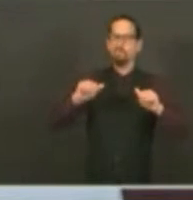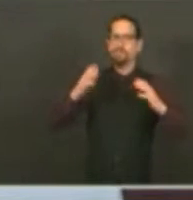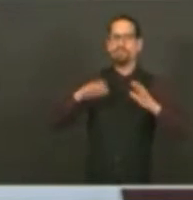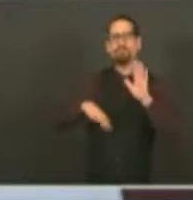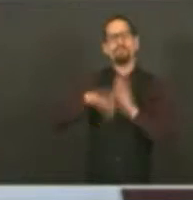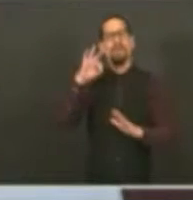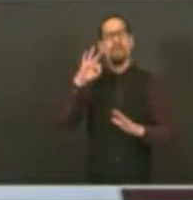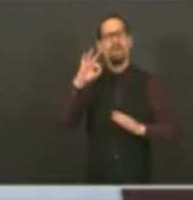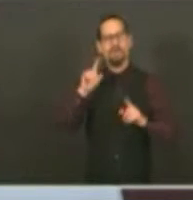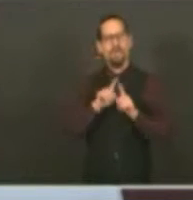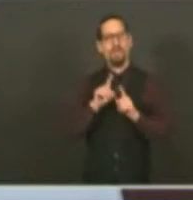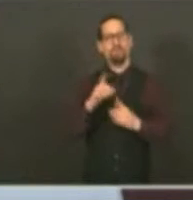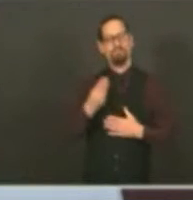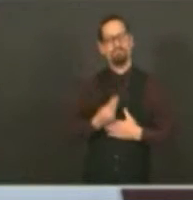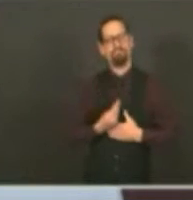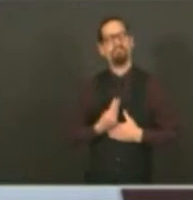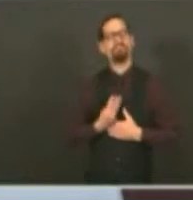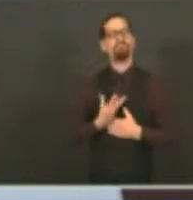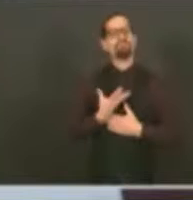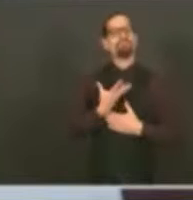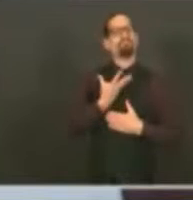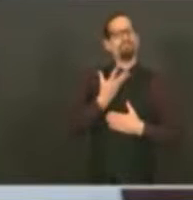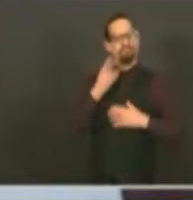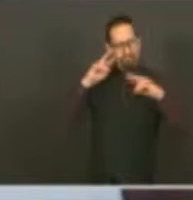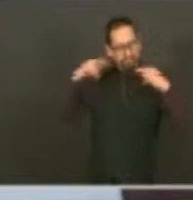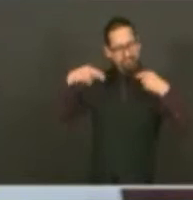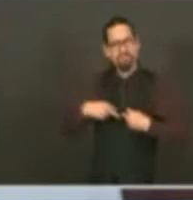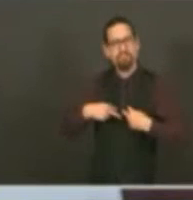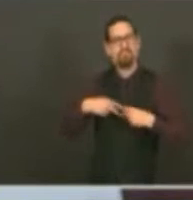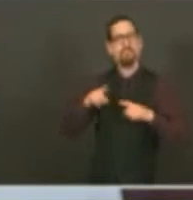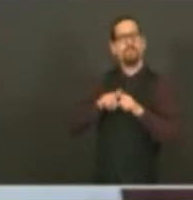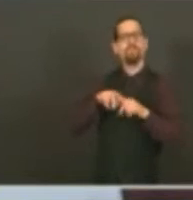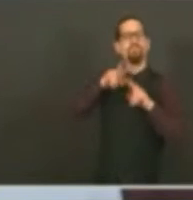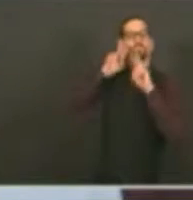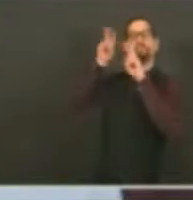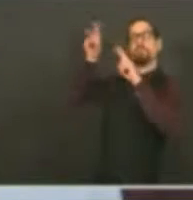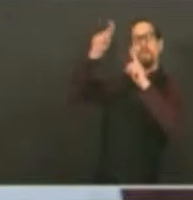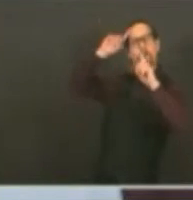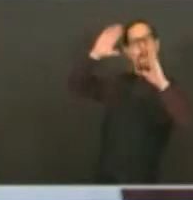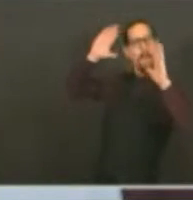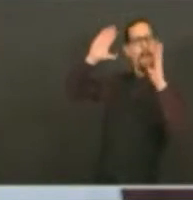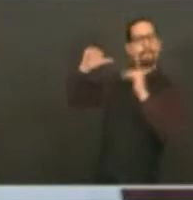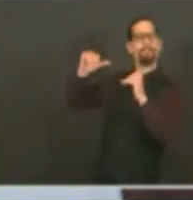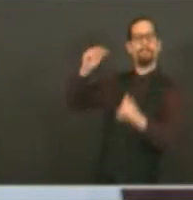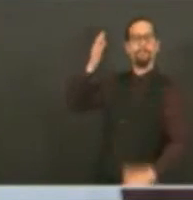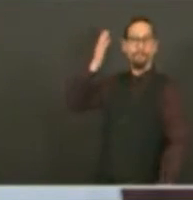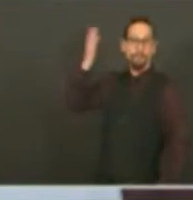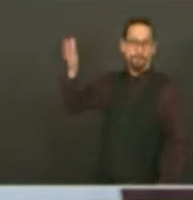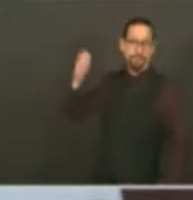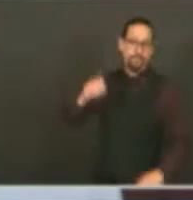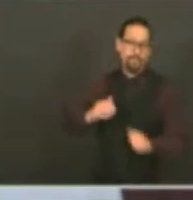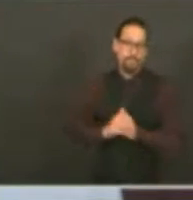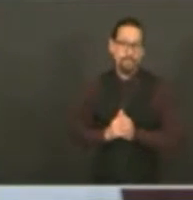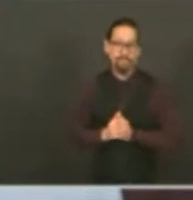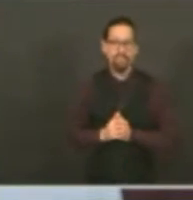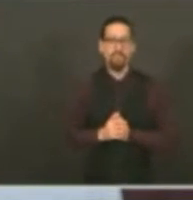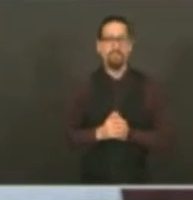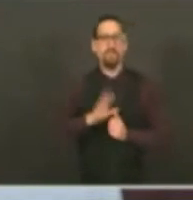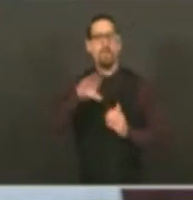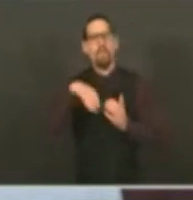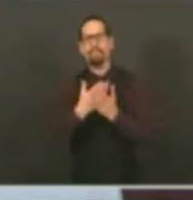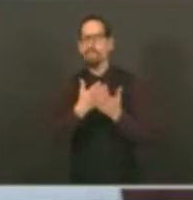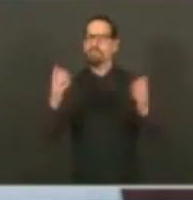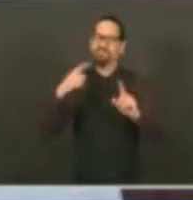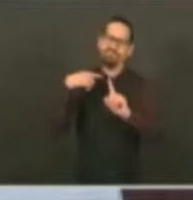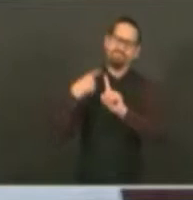on to hope as we get through these last few months of coronavirus. So